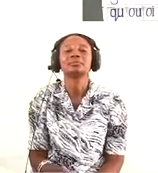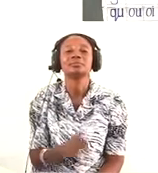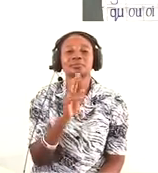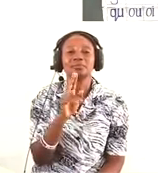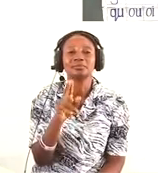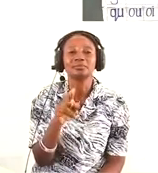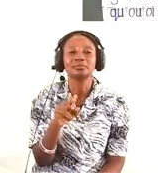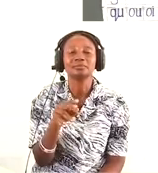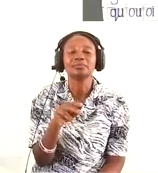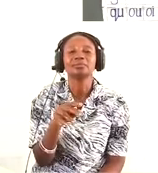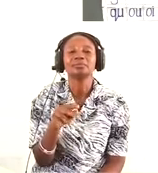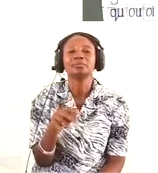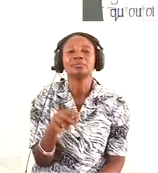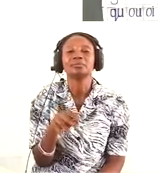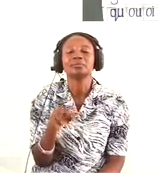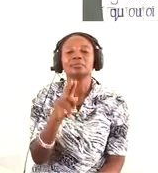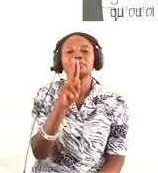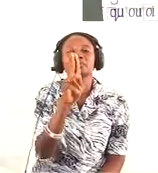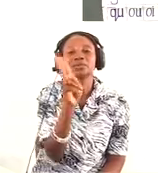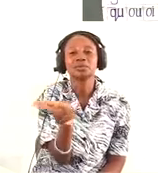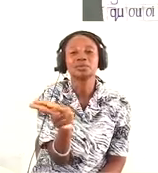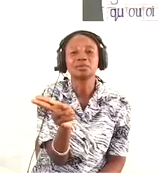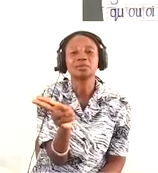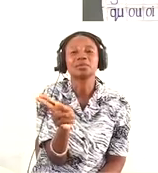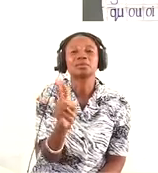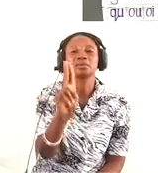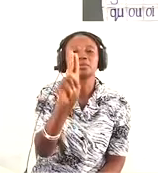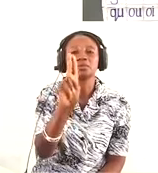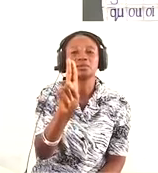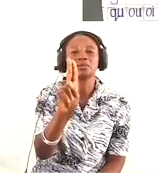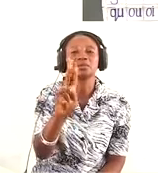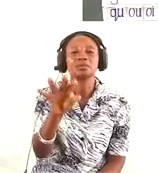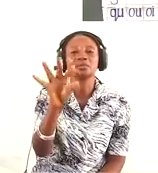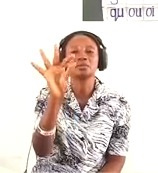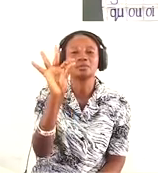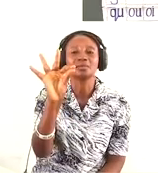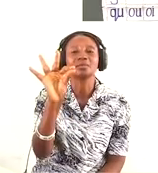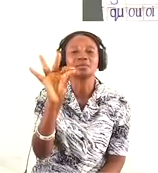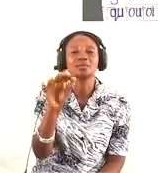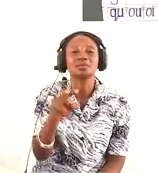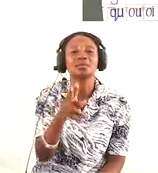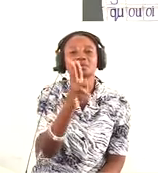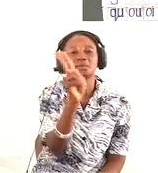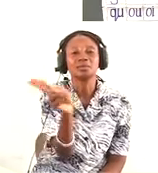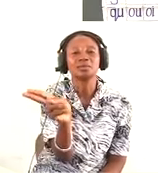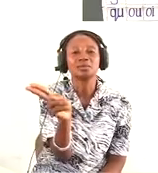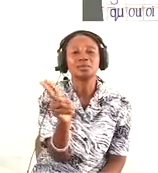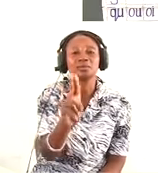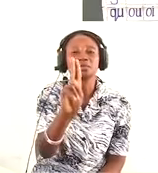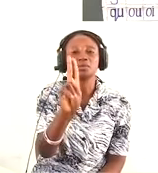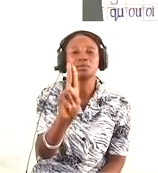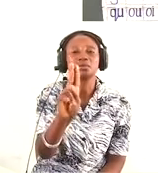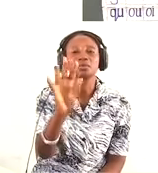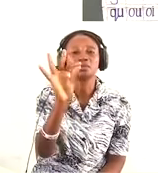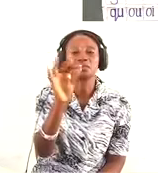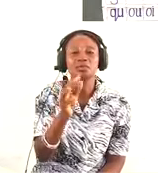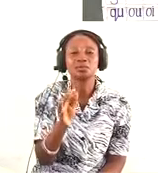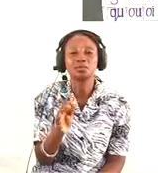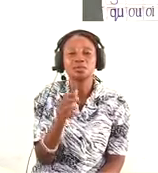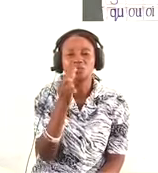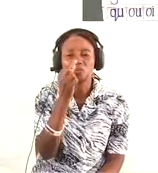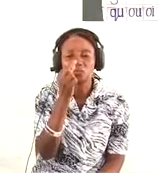Let's try this one. It is what? Hot. It is hot. What is it? Hot. Where will it